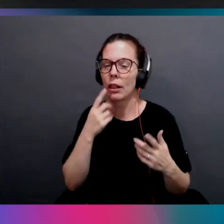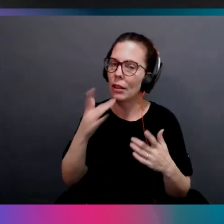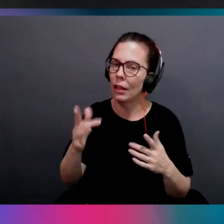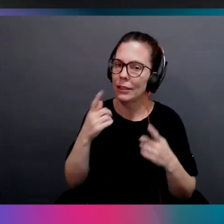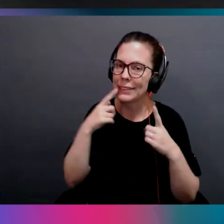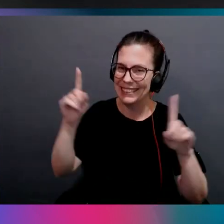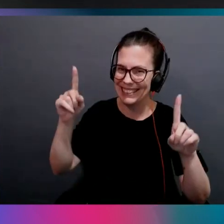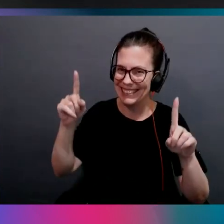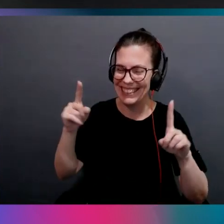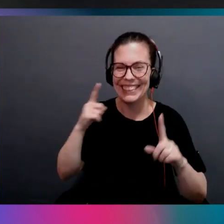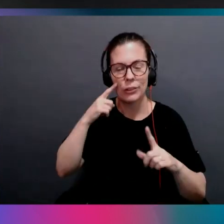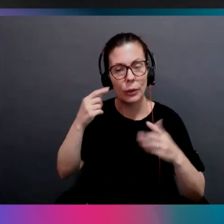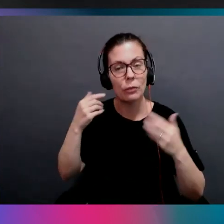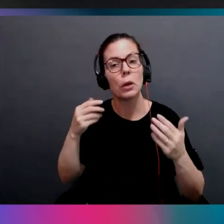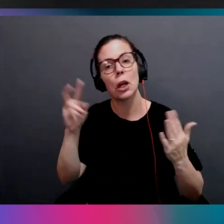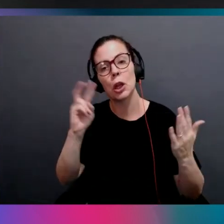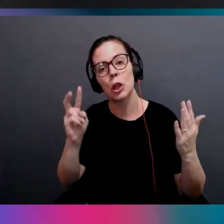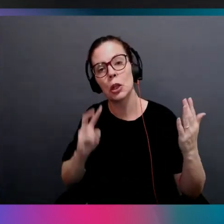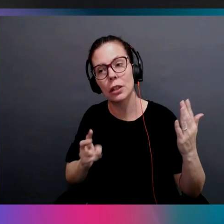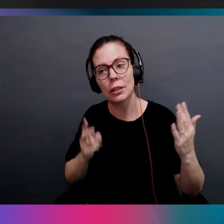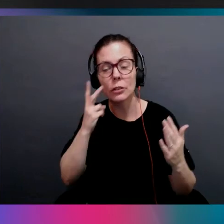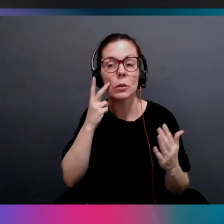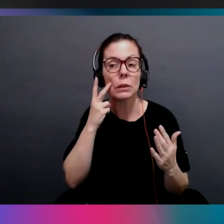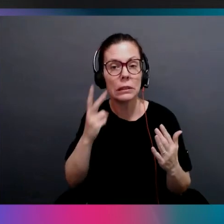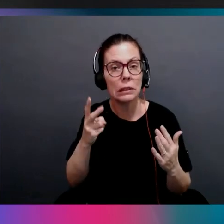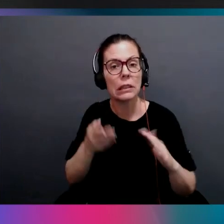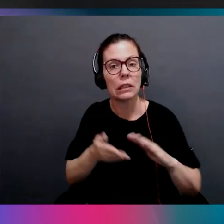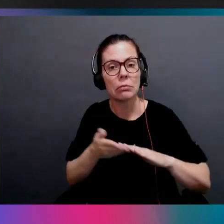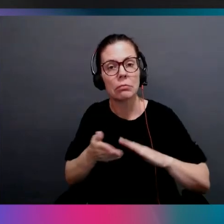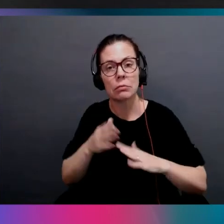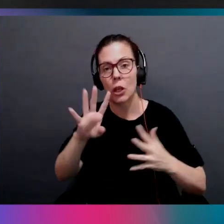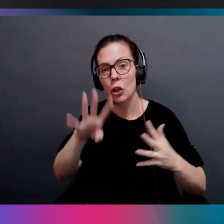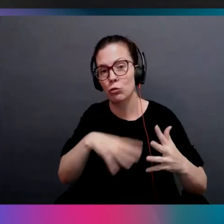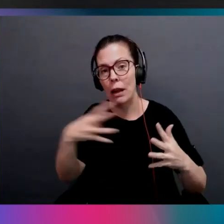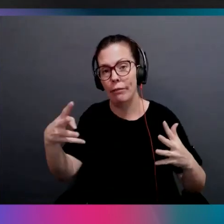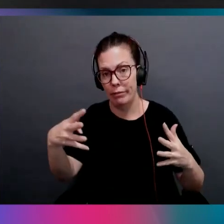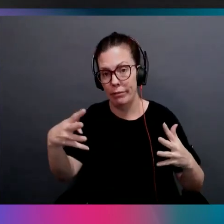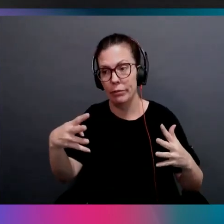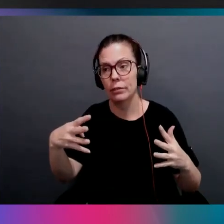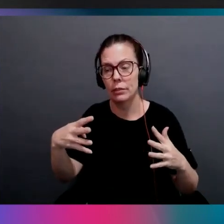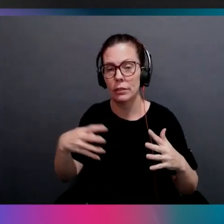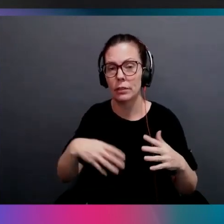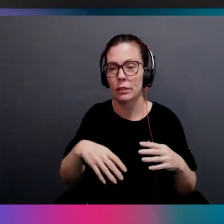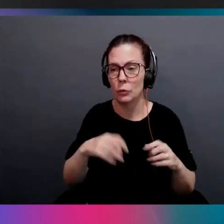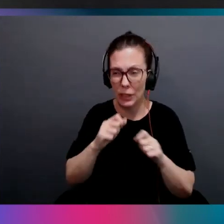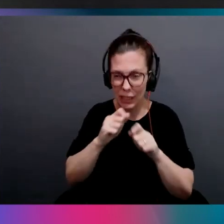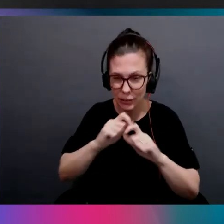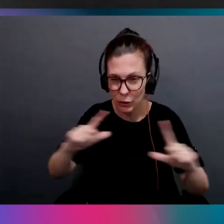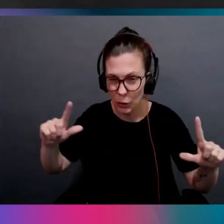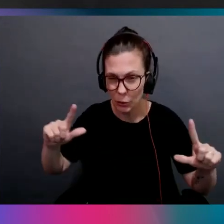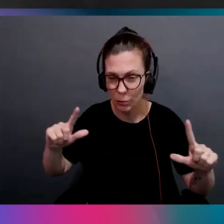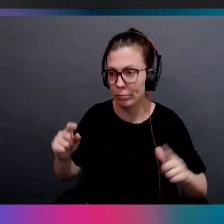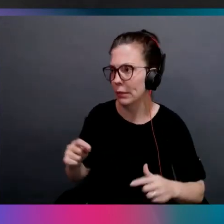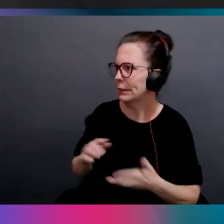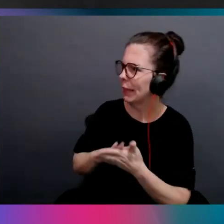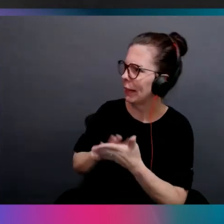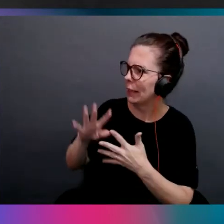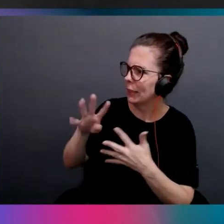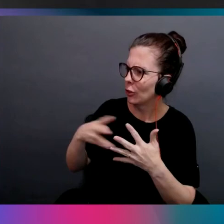the executions, we can actually see this execution graph. We can zero in on that thing here. Nice graph. It is, isn't